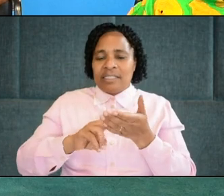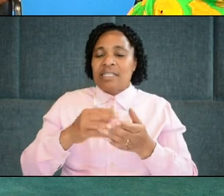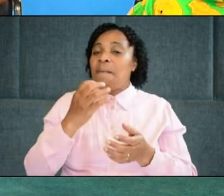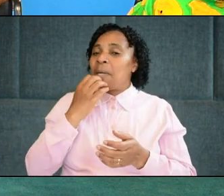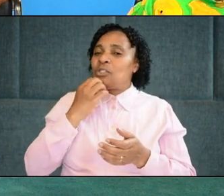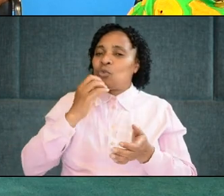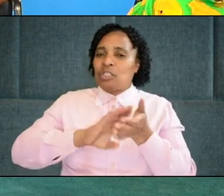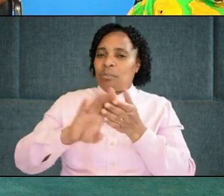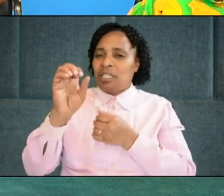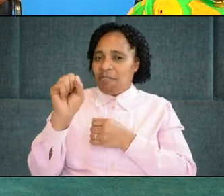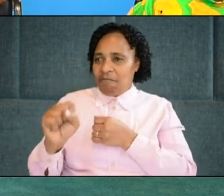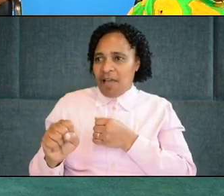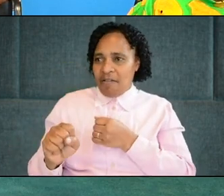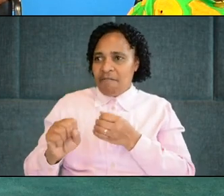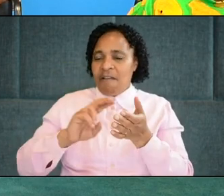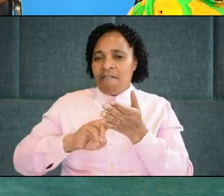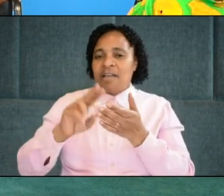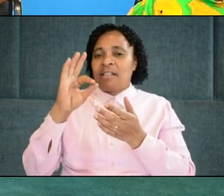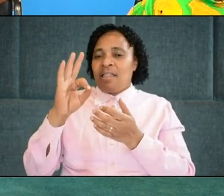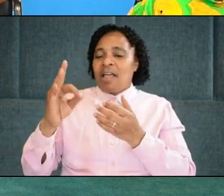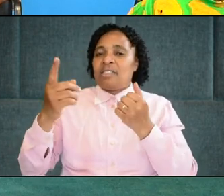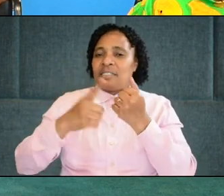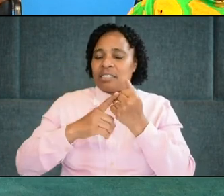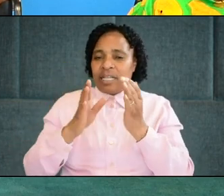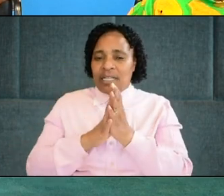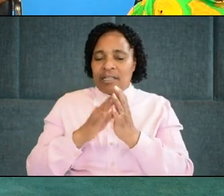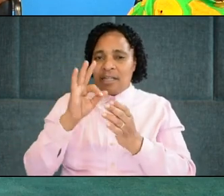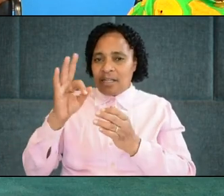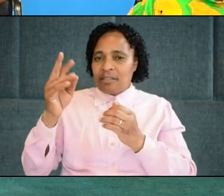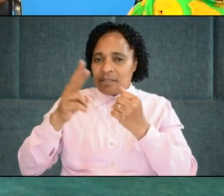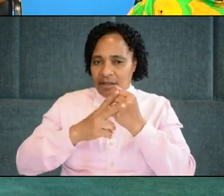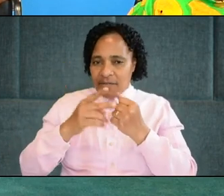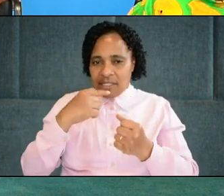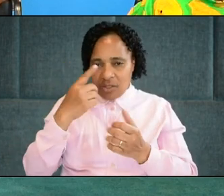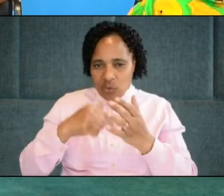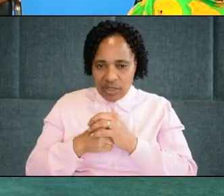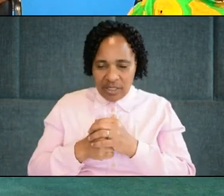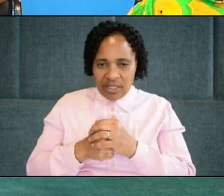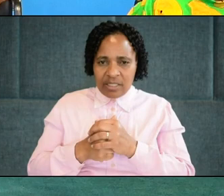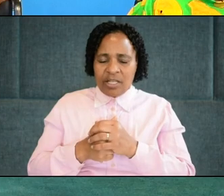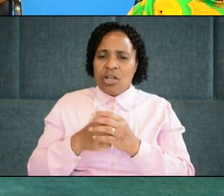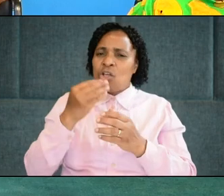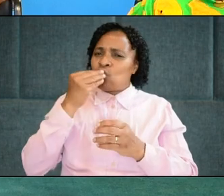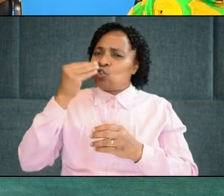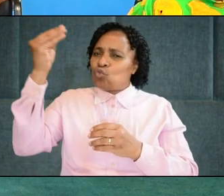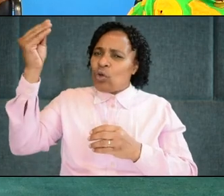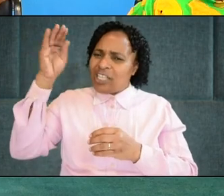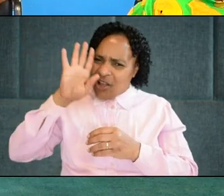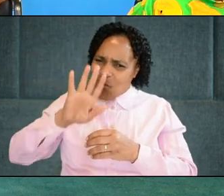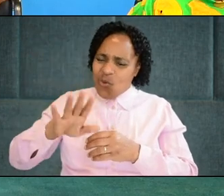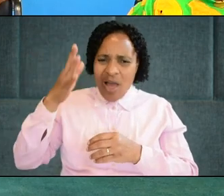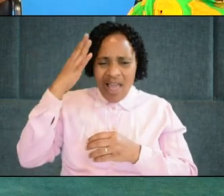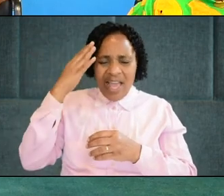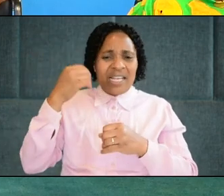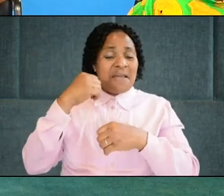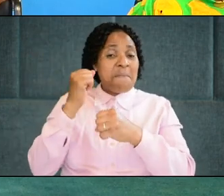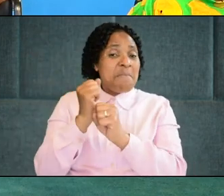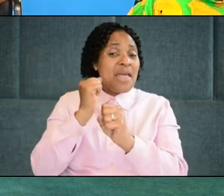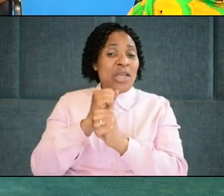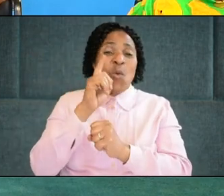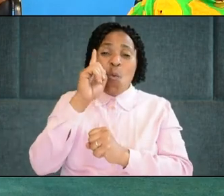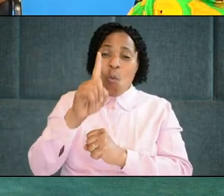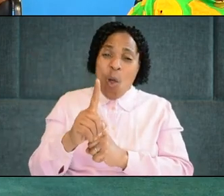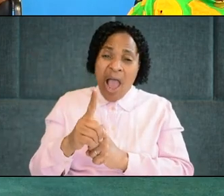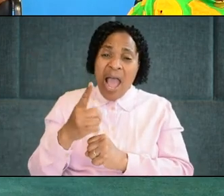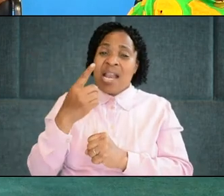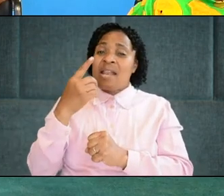Matthew 5, verse 36 and 37, and it says, "And do not swear by your head, for you cannot make even one